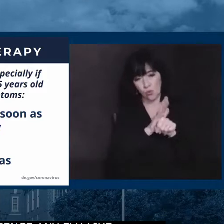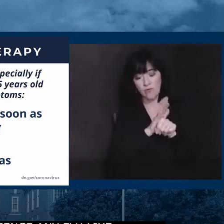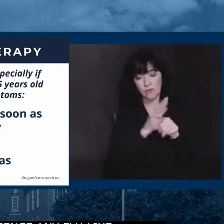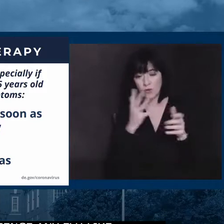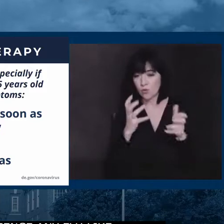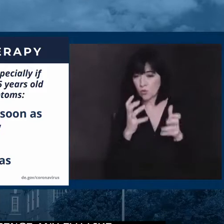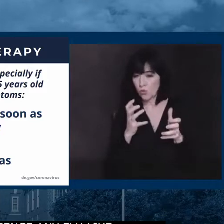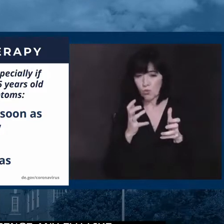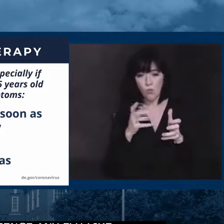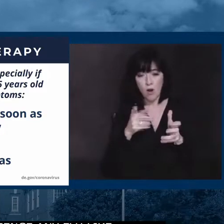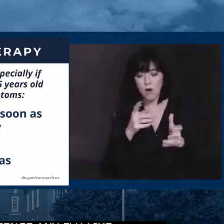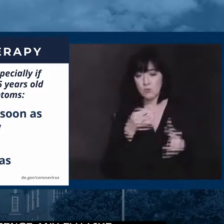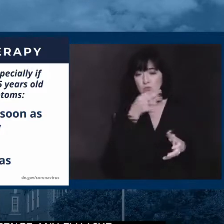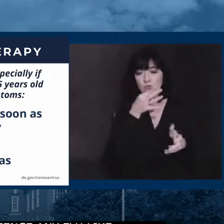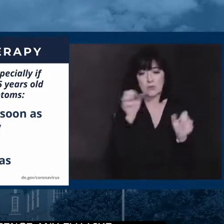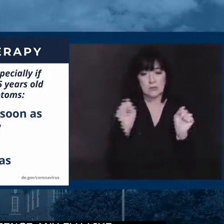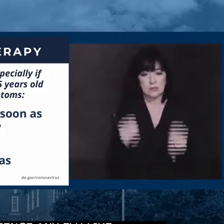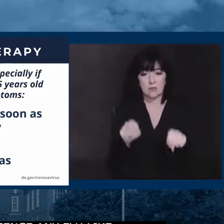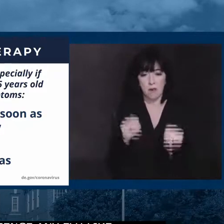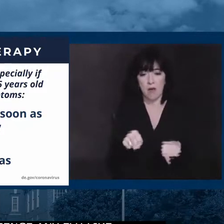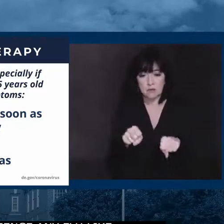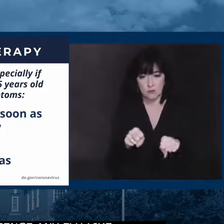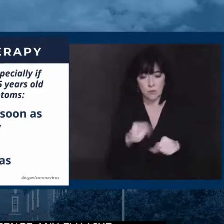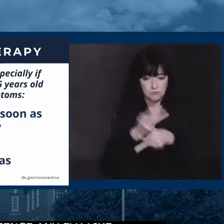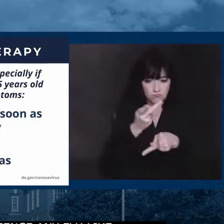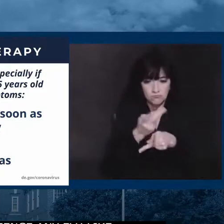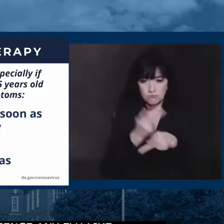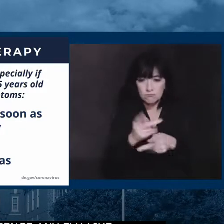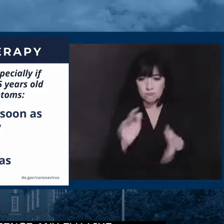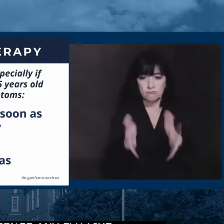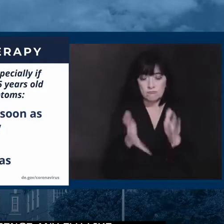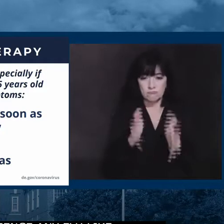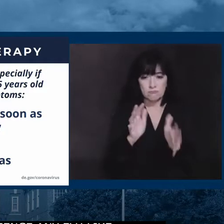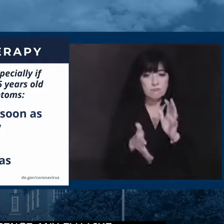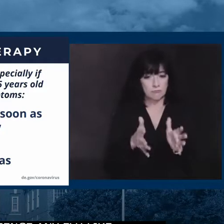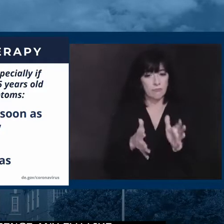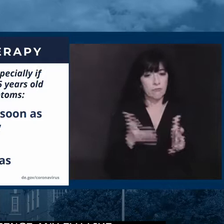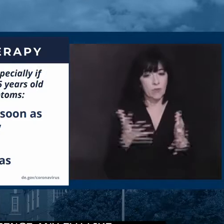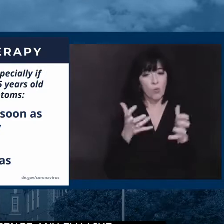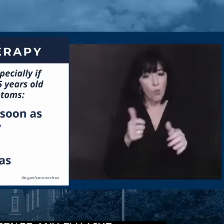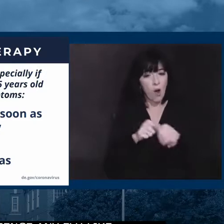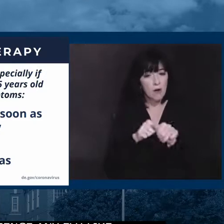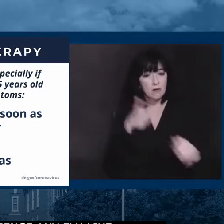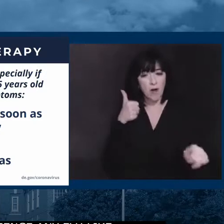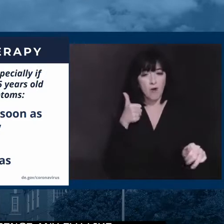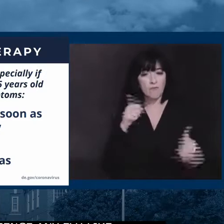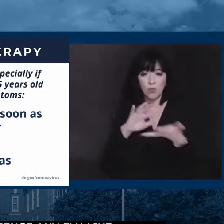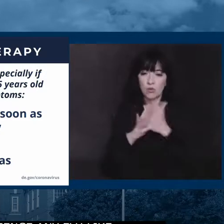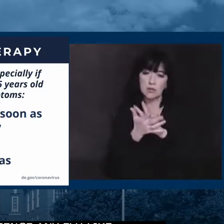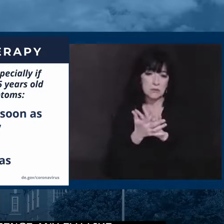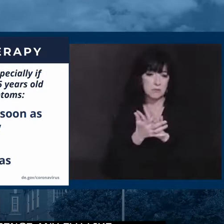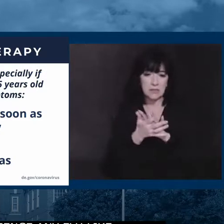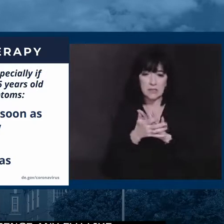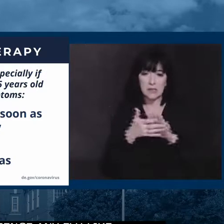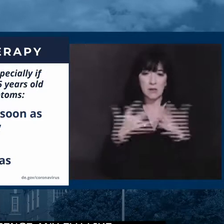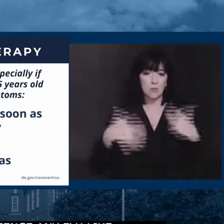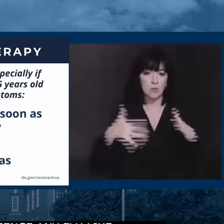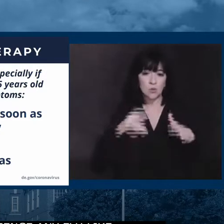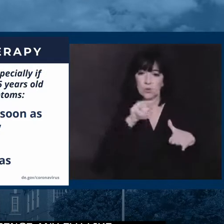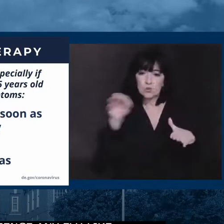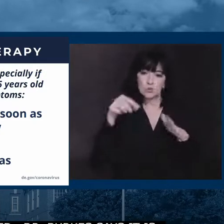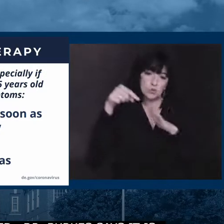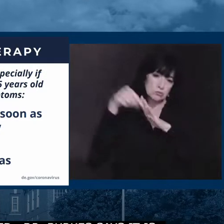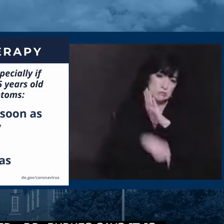first symptoms are experienced. So this is a really important way to basically to save lives